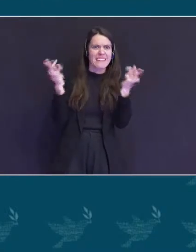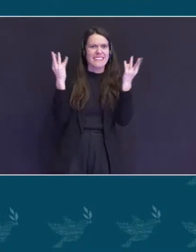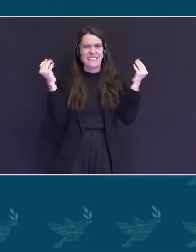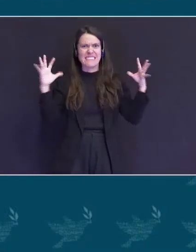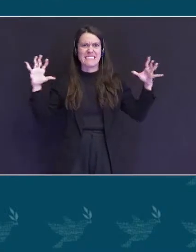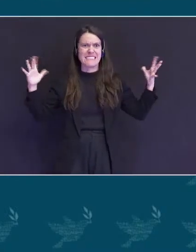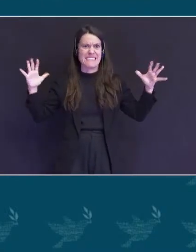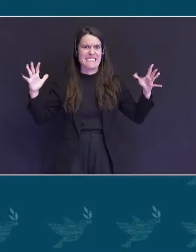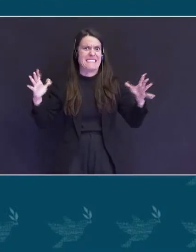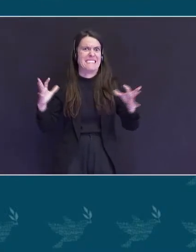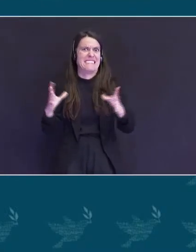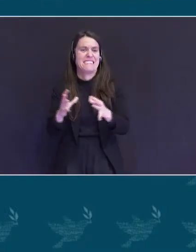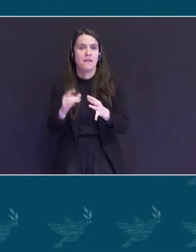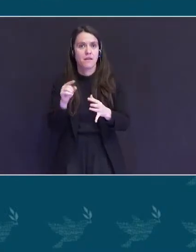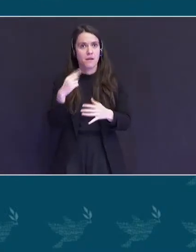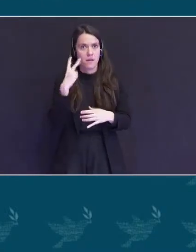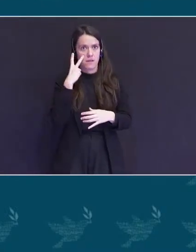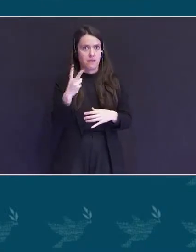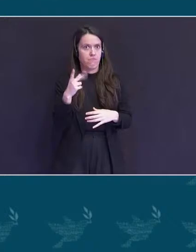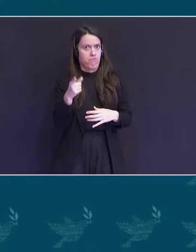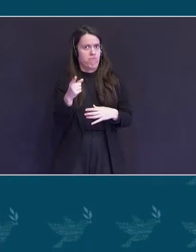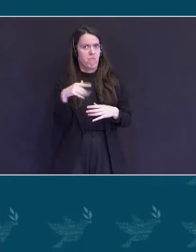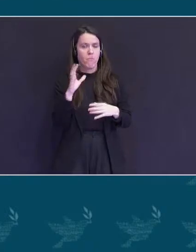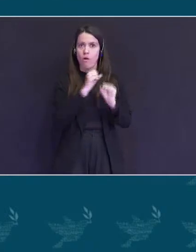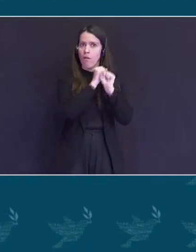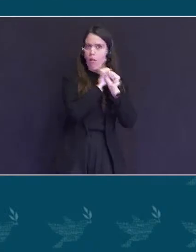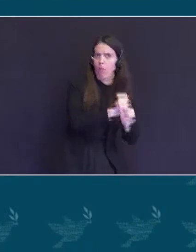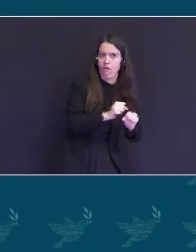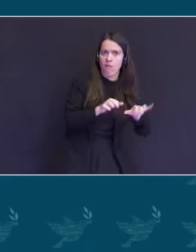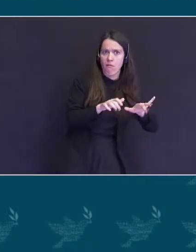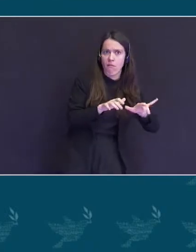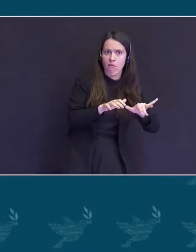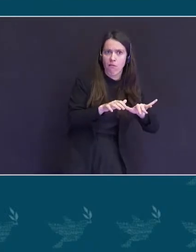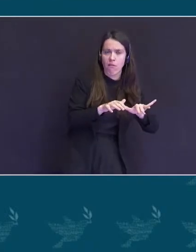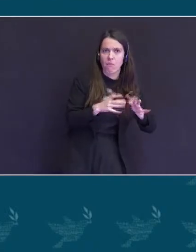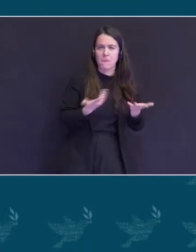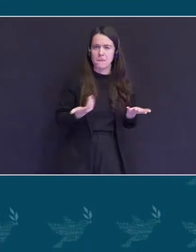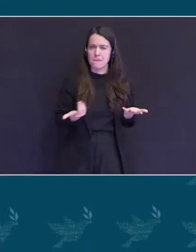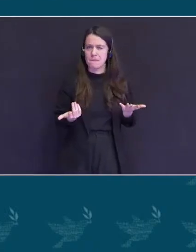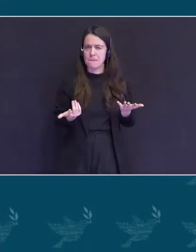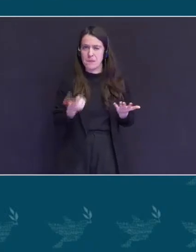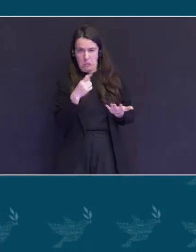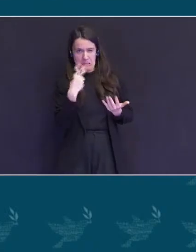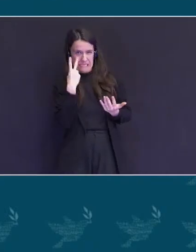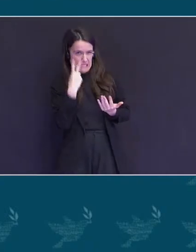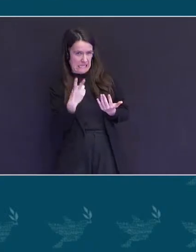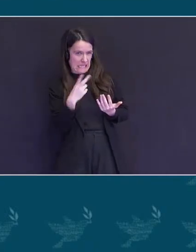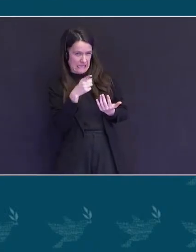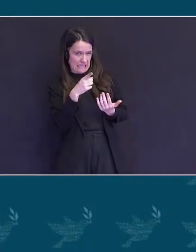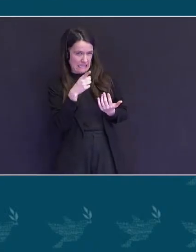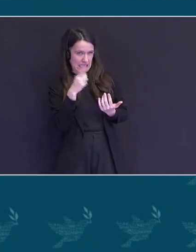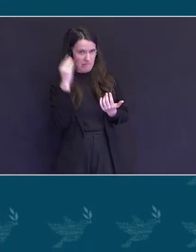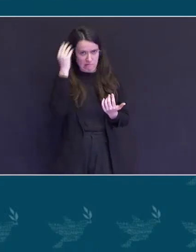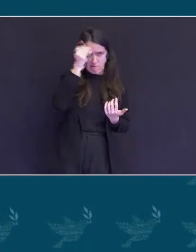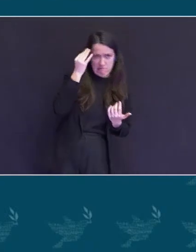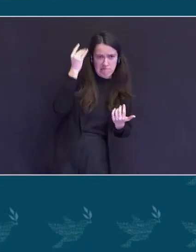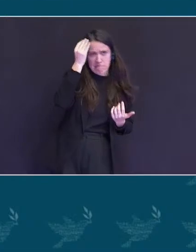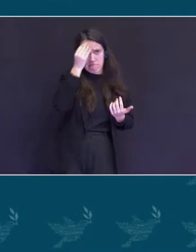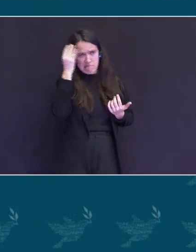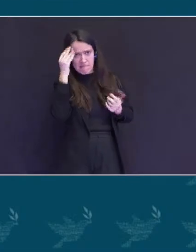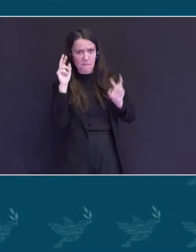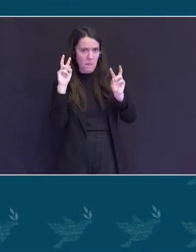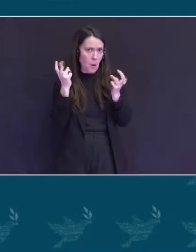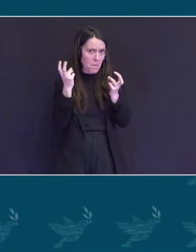as common perhaps in the everyday use? And is that something that you're thinking